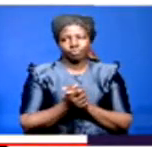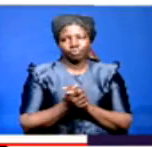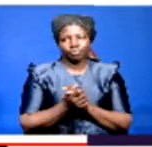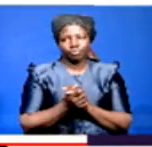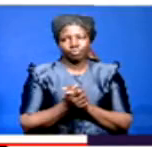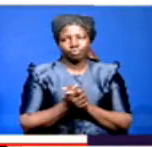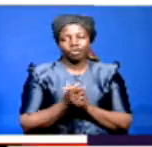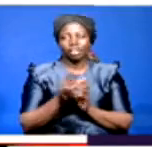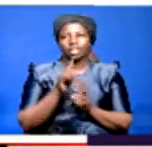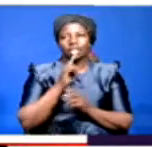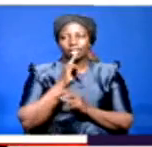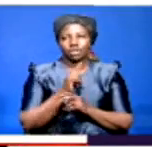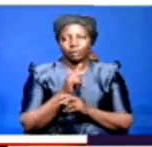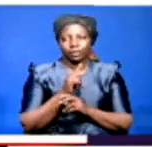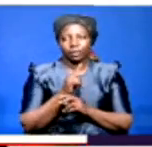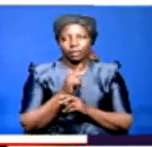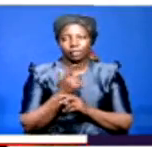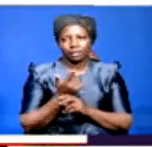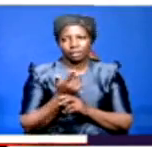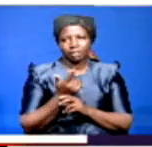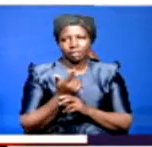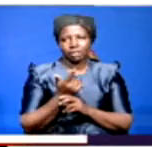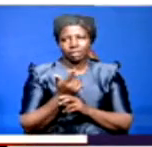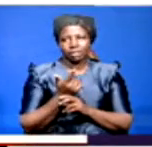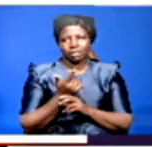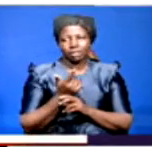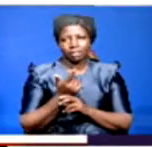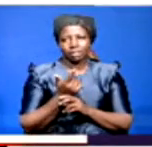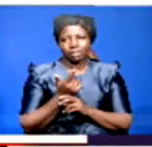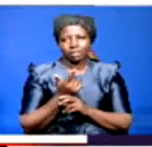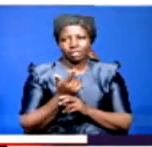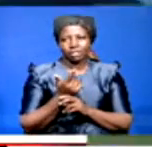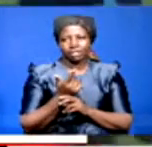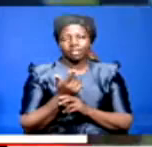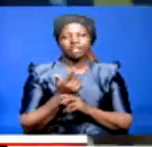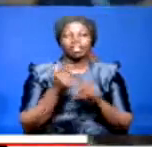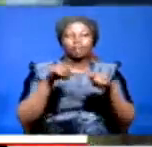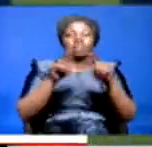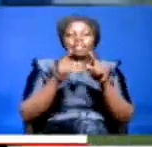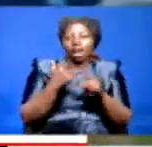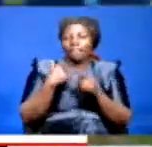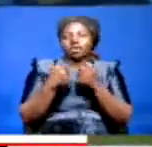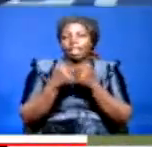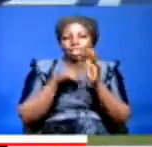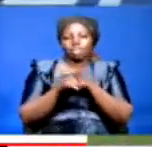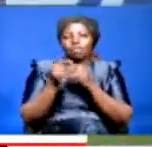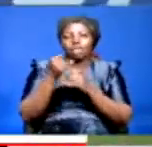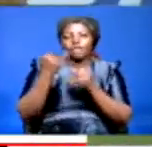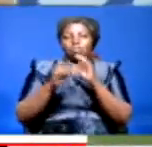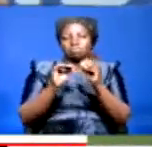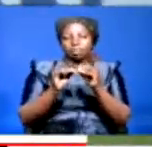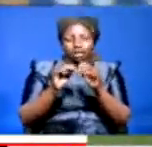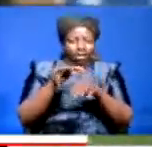So it's no chance that they are facing us in the quarterfinals. England want to qualify for a second